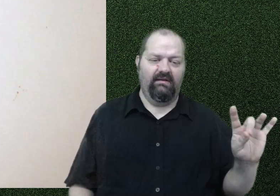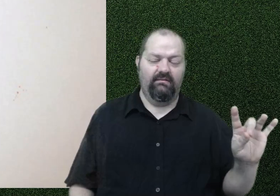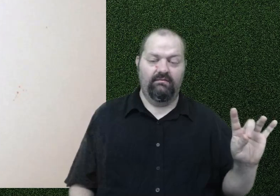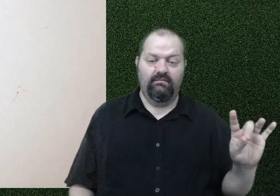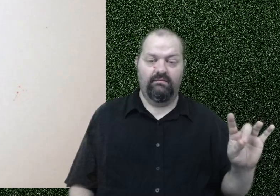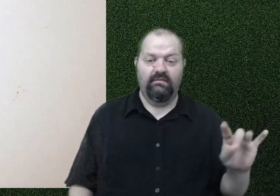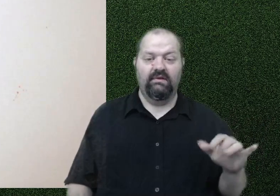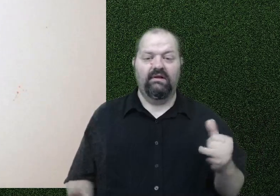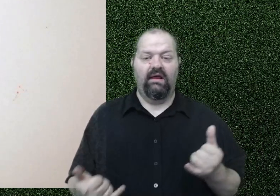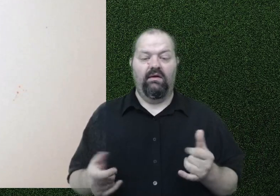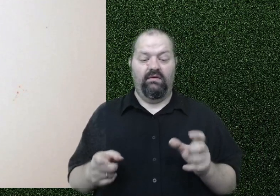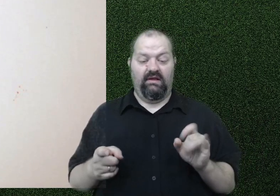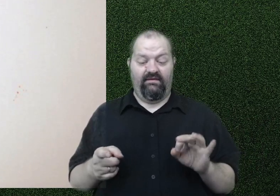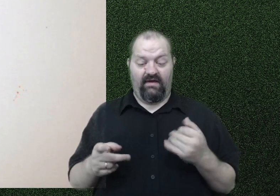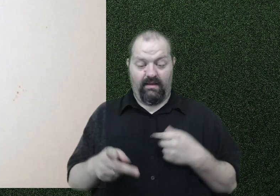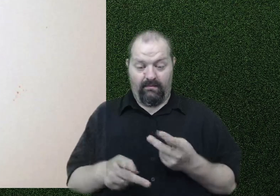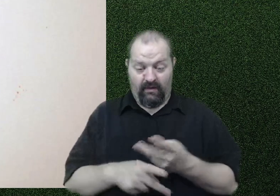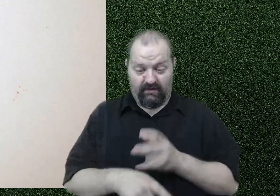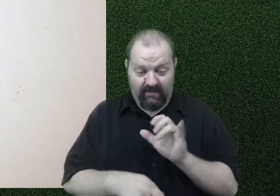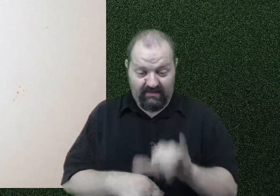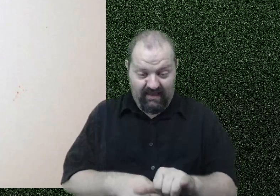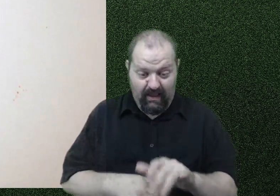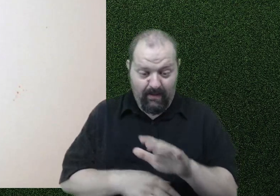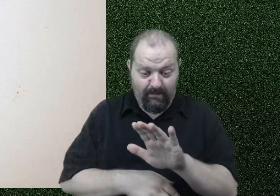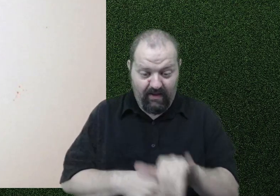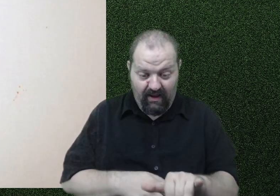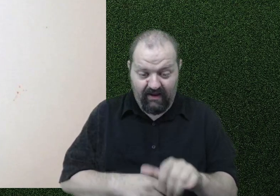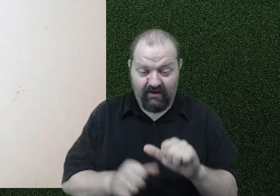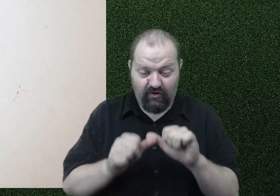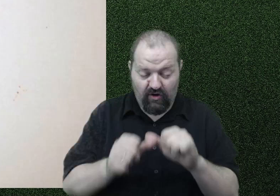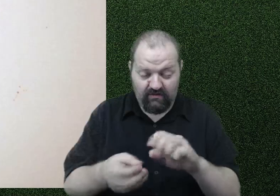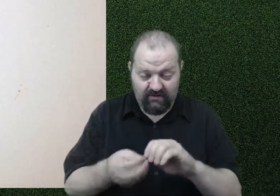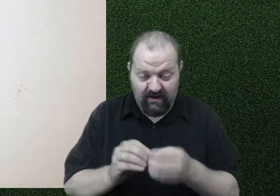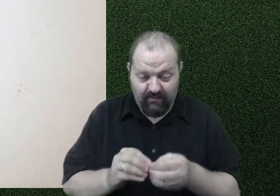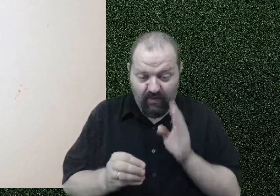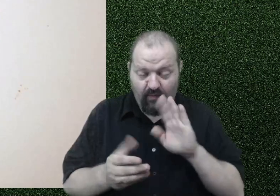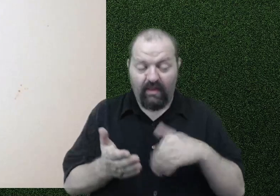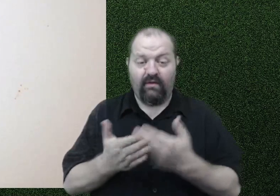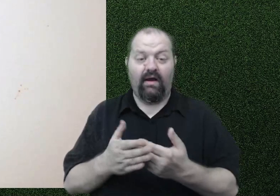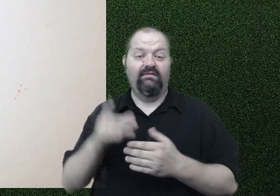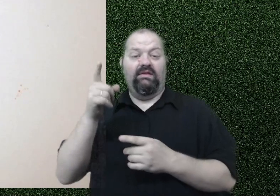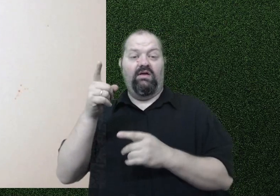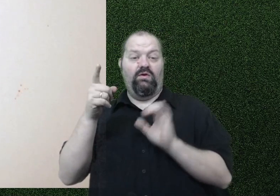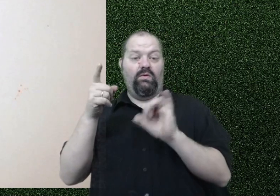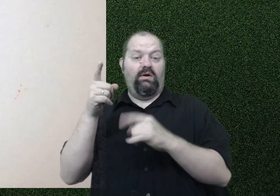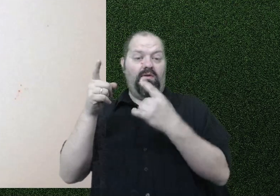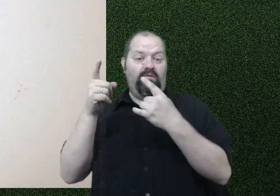Question is, if I multiply this by a constant, do I get this?